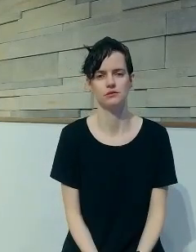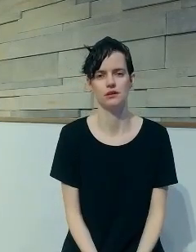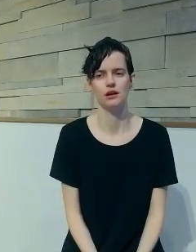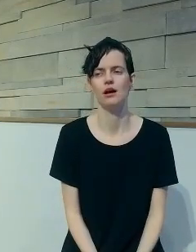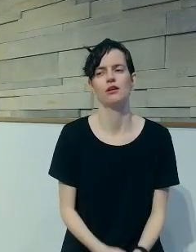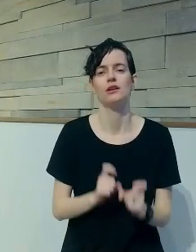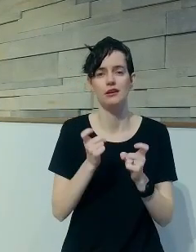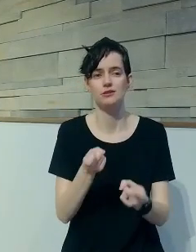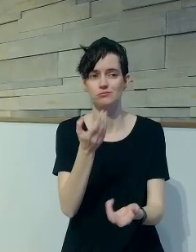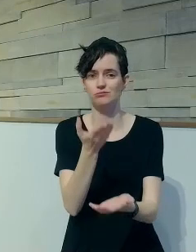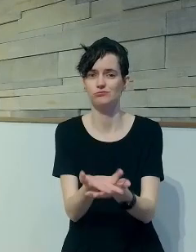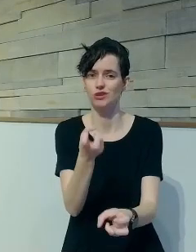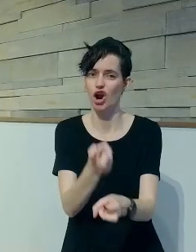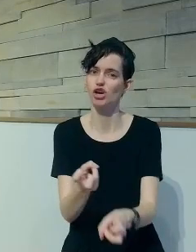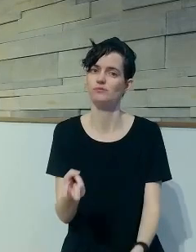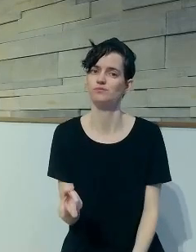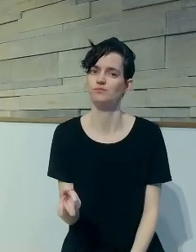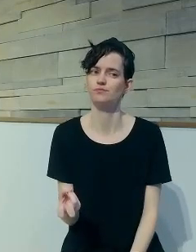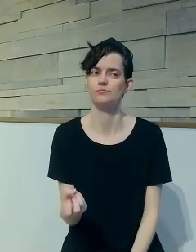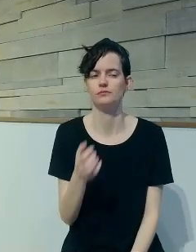And I'll give you some hard facts here.